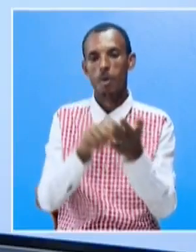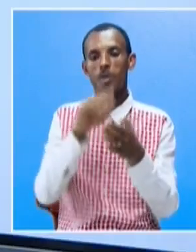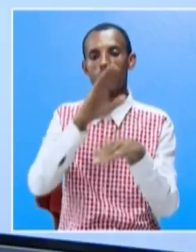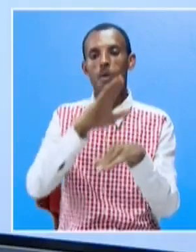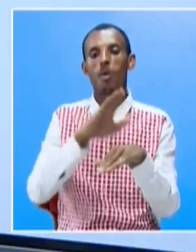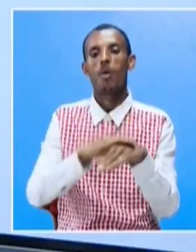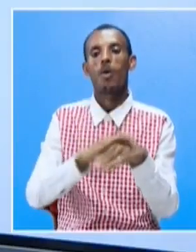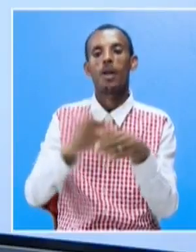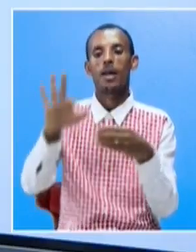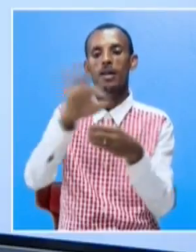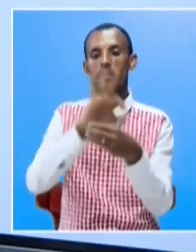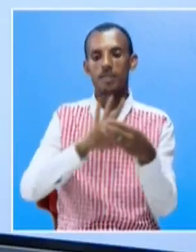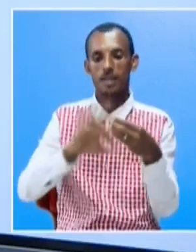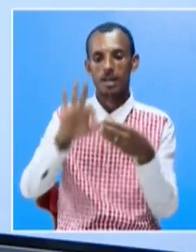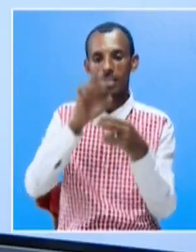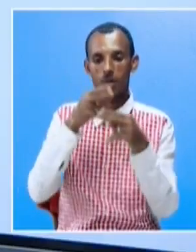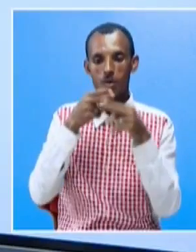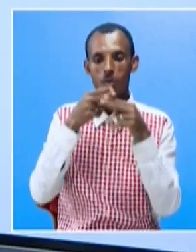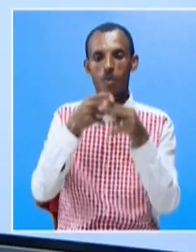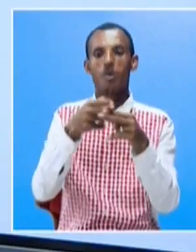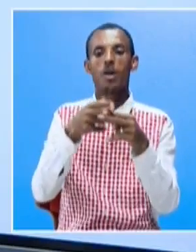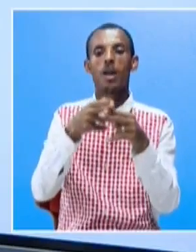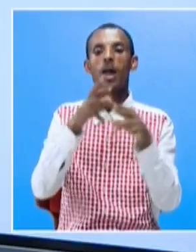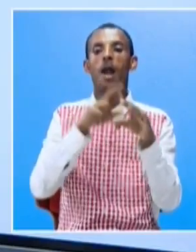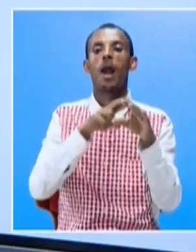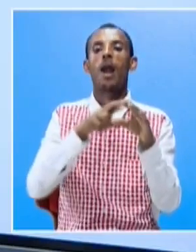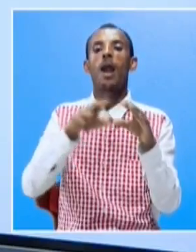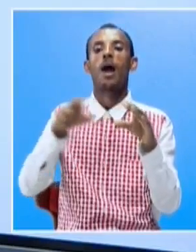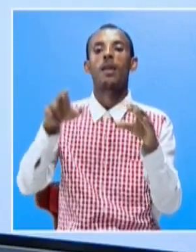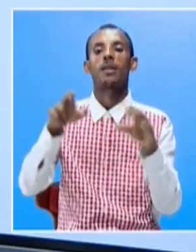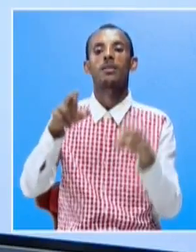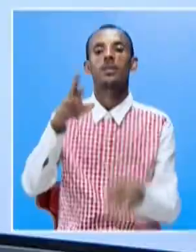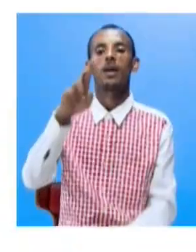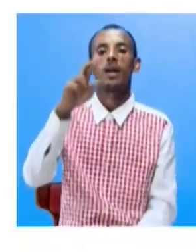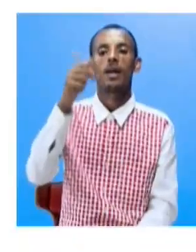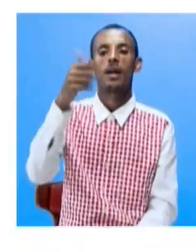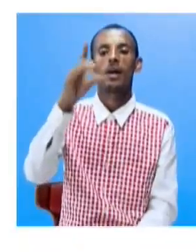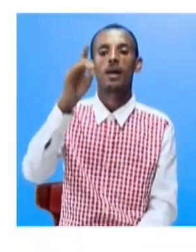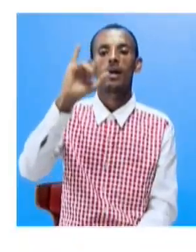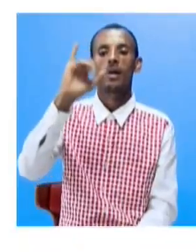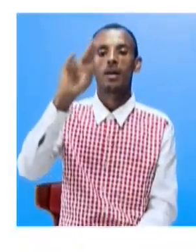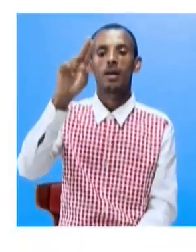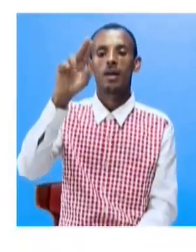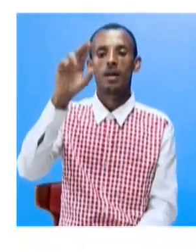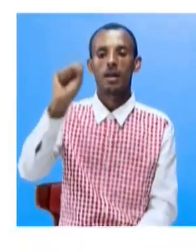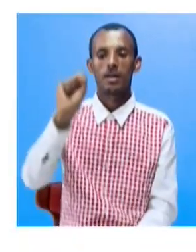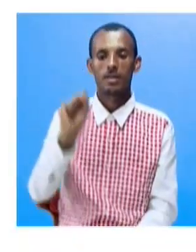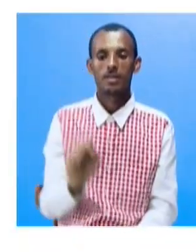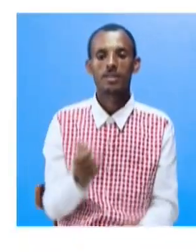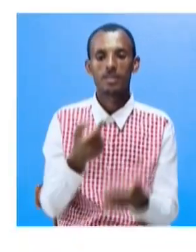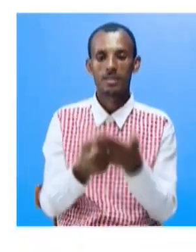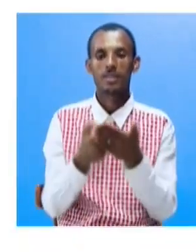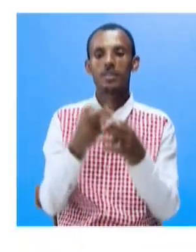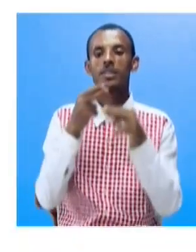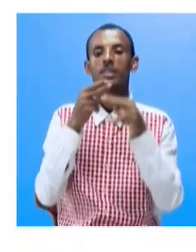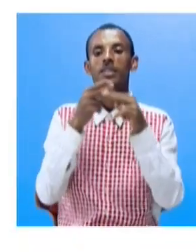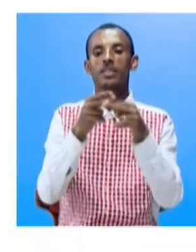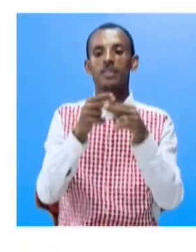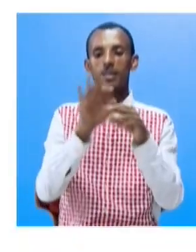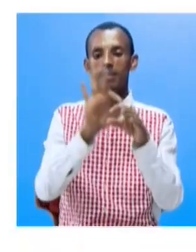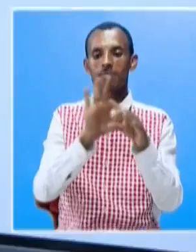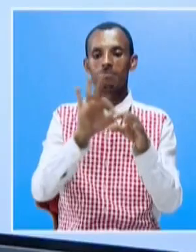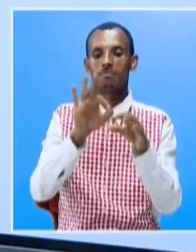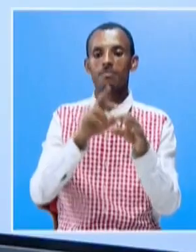is called radius of a circle. So here, this distance, we call it radius.